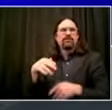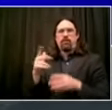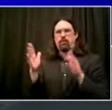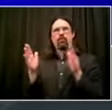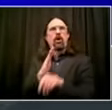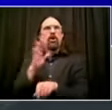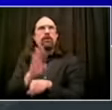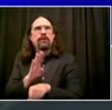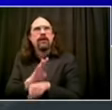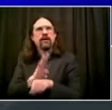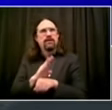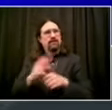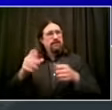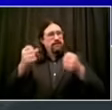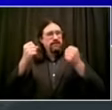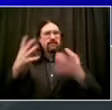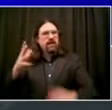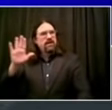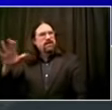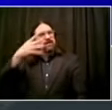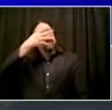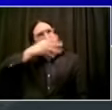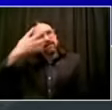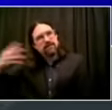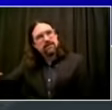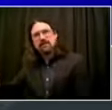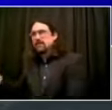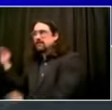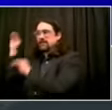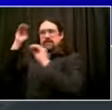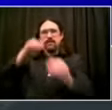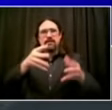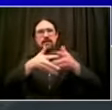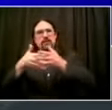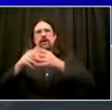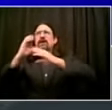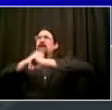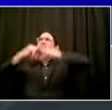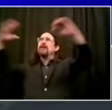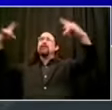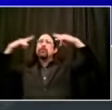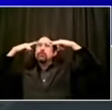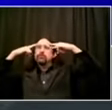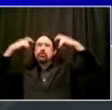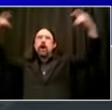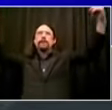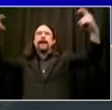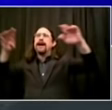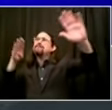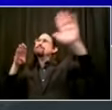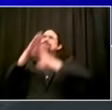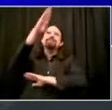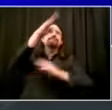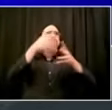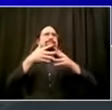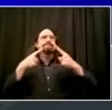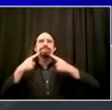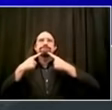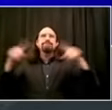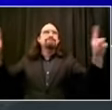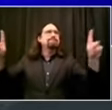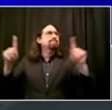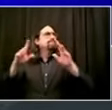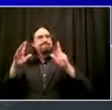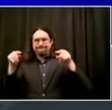feels elusive lately, but still is there. For so many people of color, for so many immigrants, street vending is